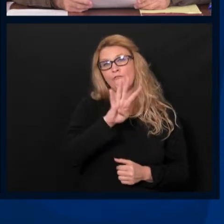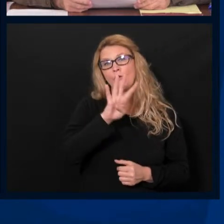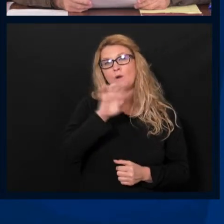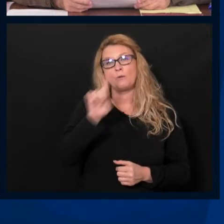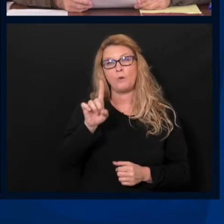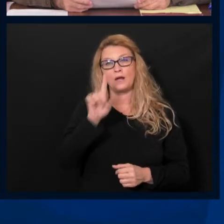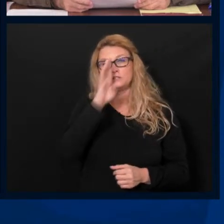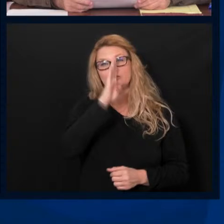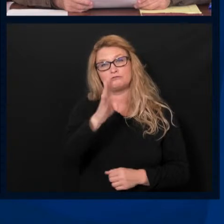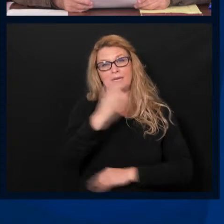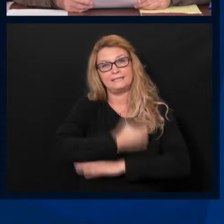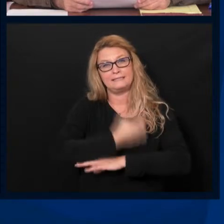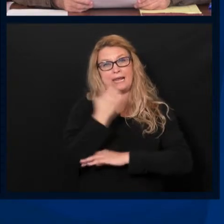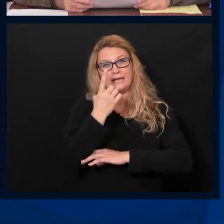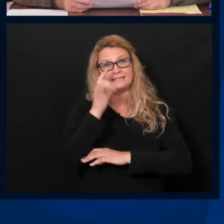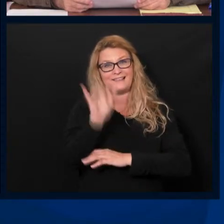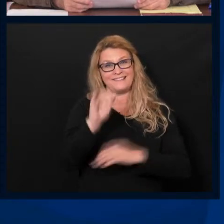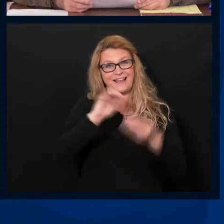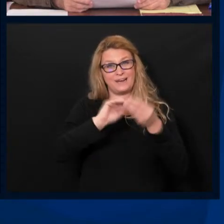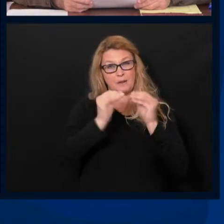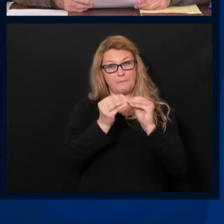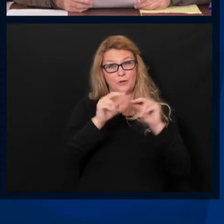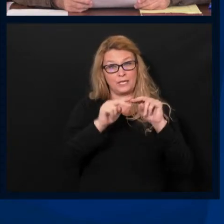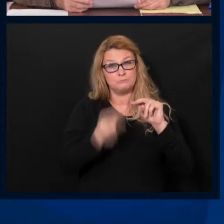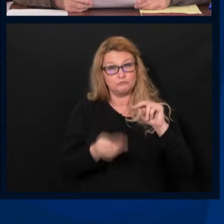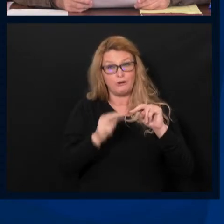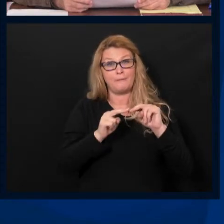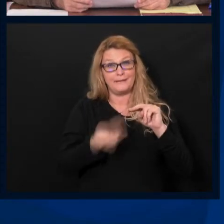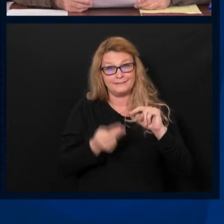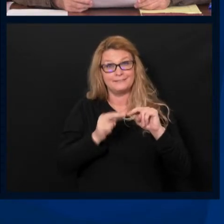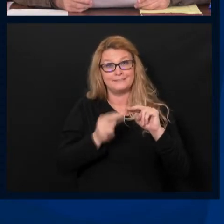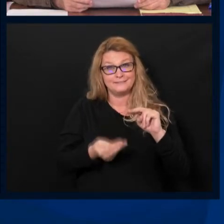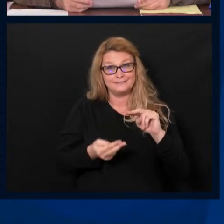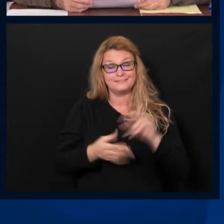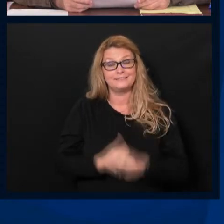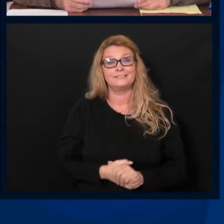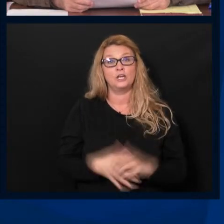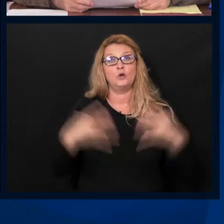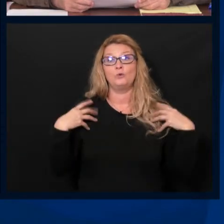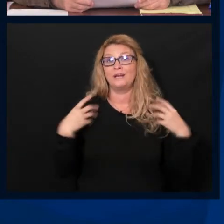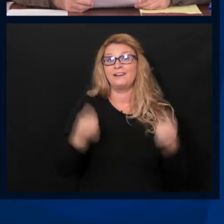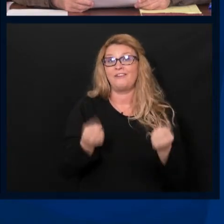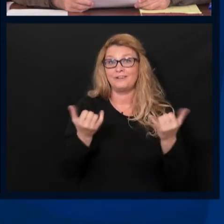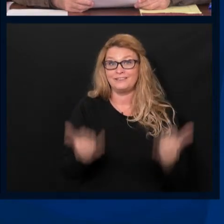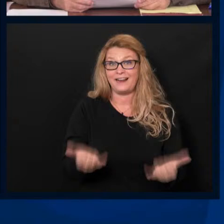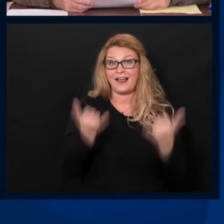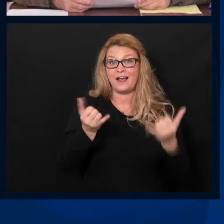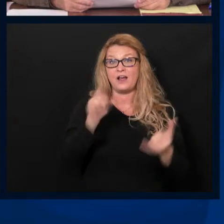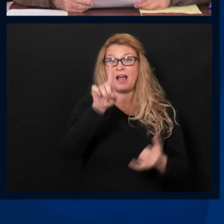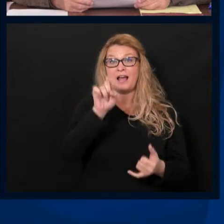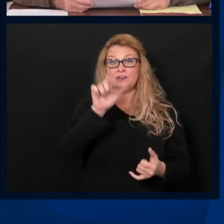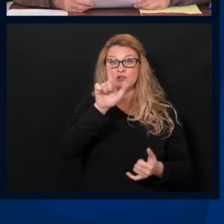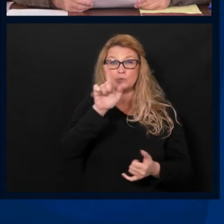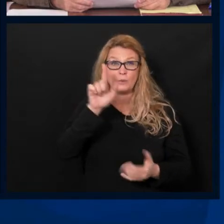straight days in West Virginia that number's dropped. Our recovered cases now are at